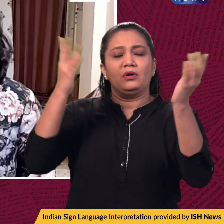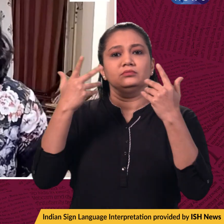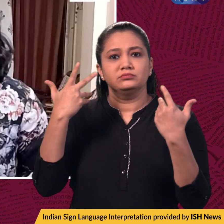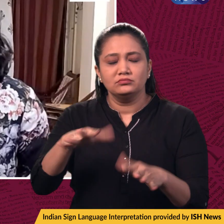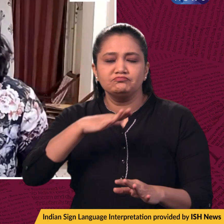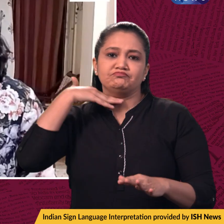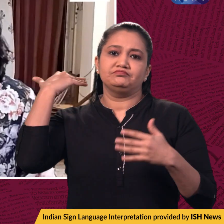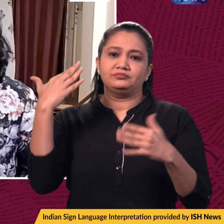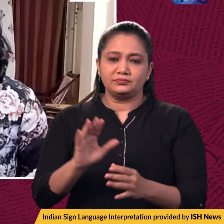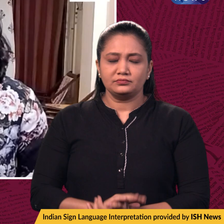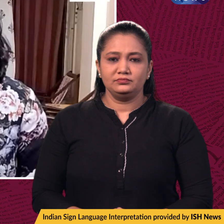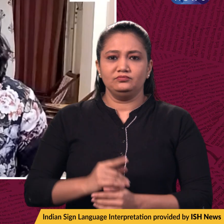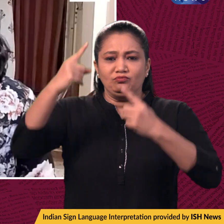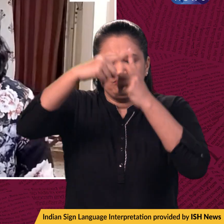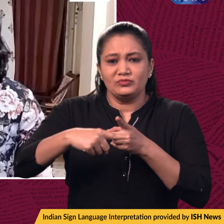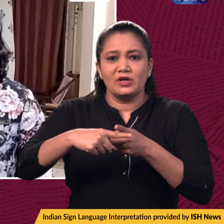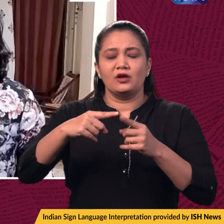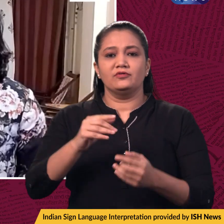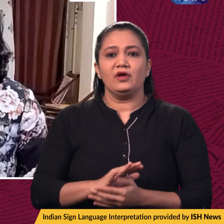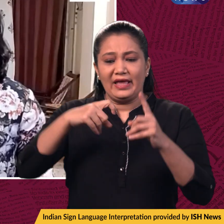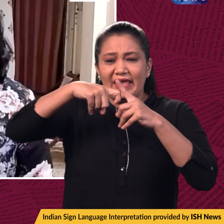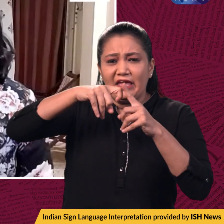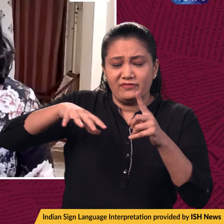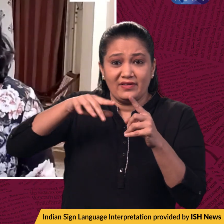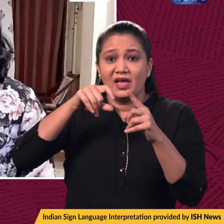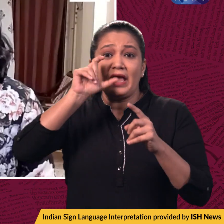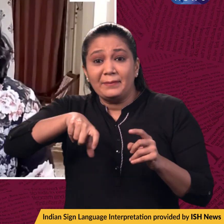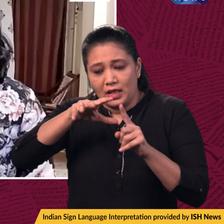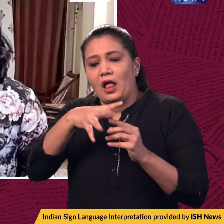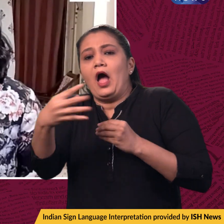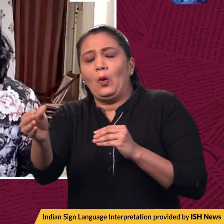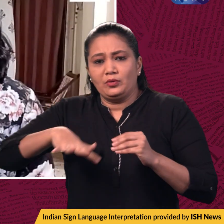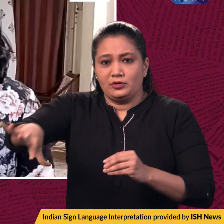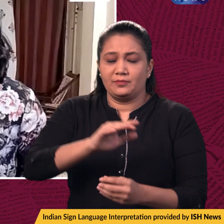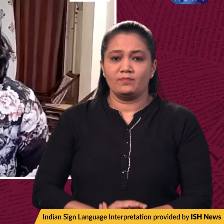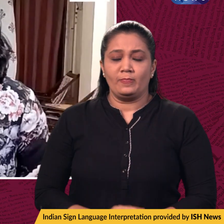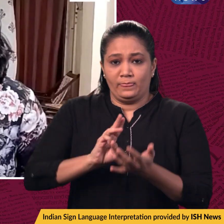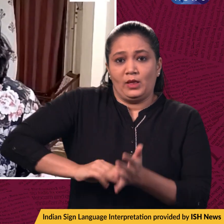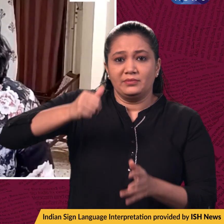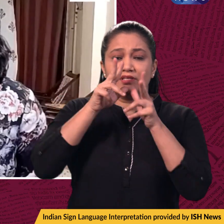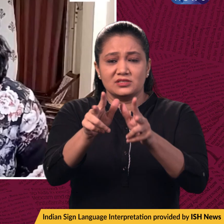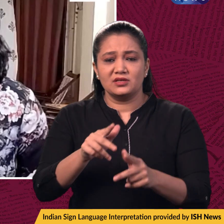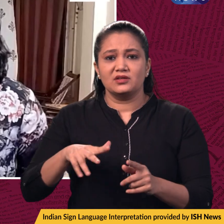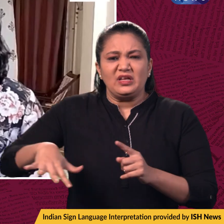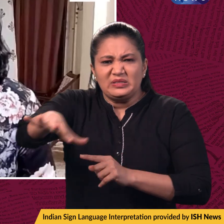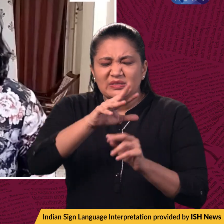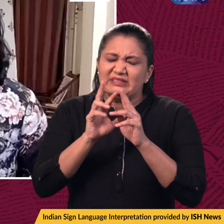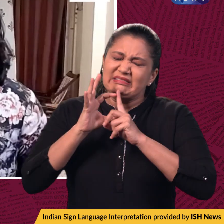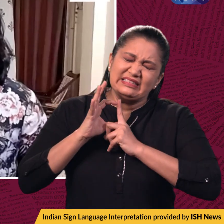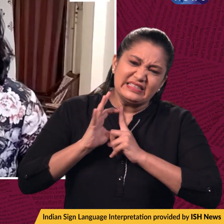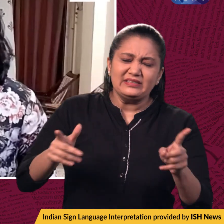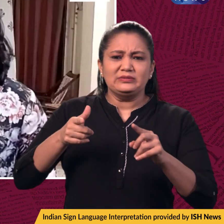in Irpin, just outside the Ukrainian capital of Kyiv. Now, Ukraine's Interior Ministry said that the area has